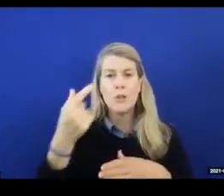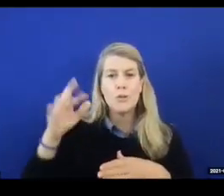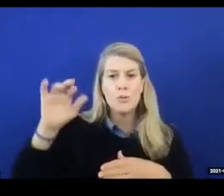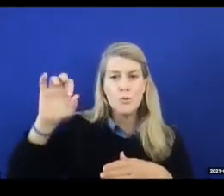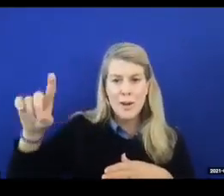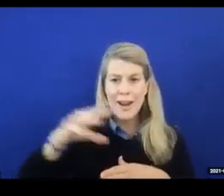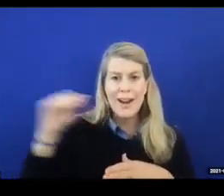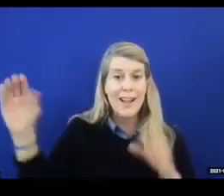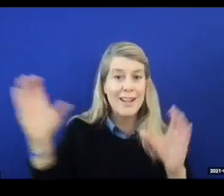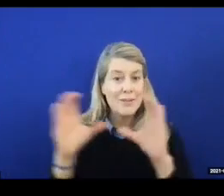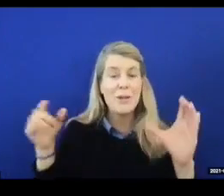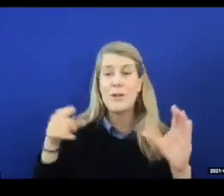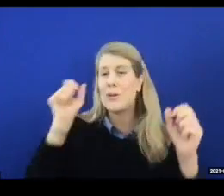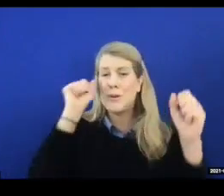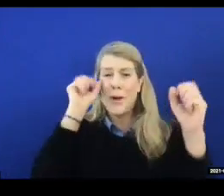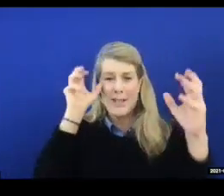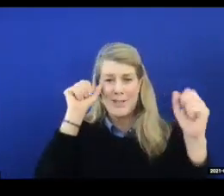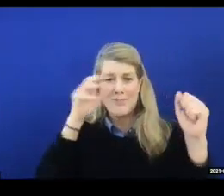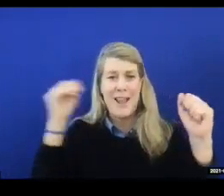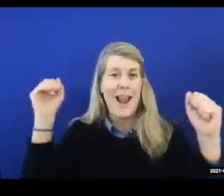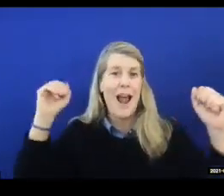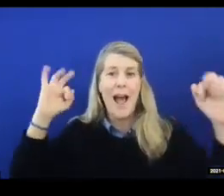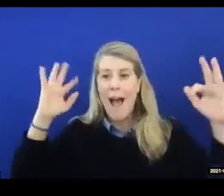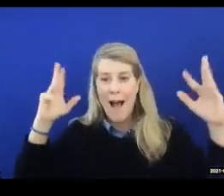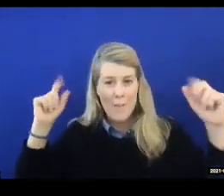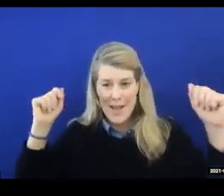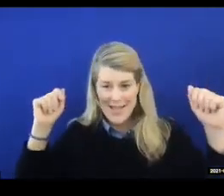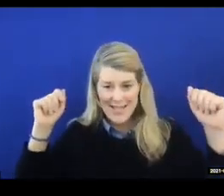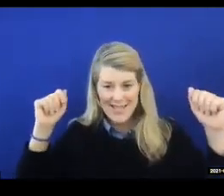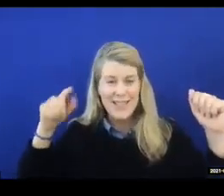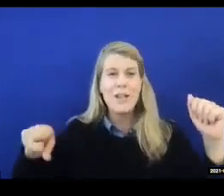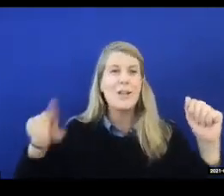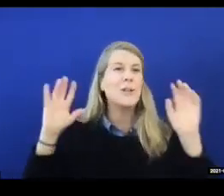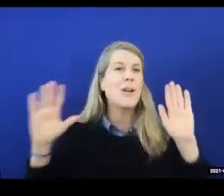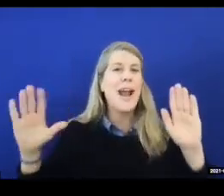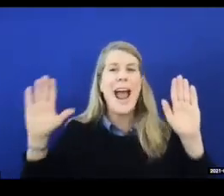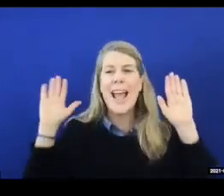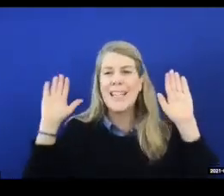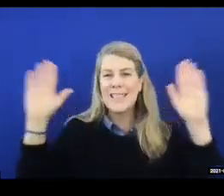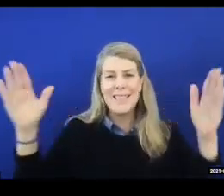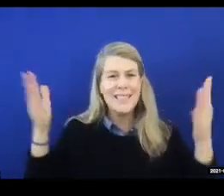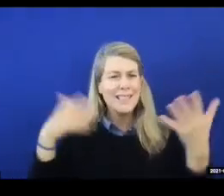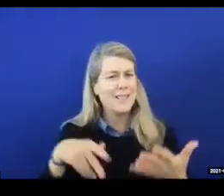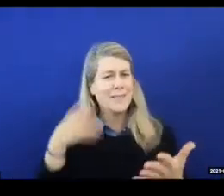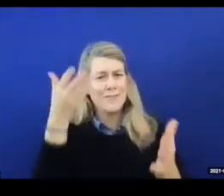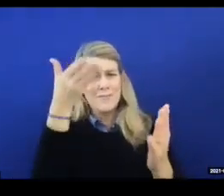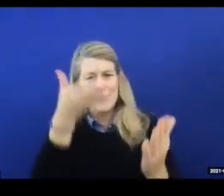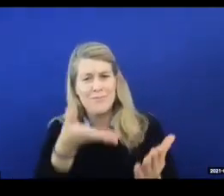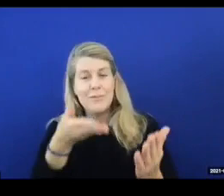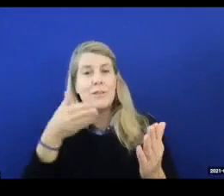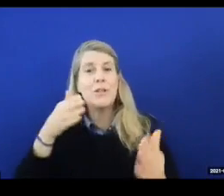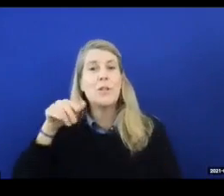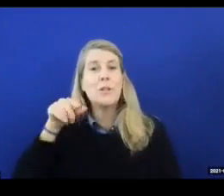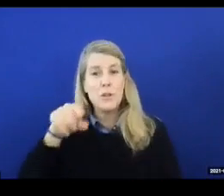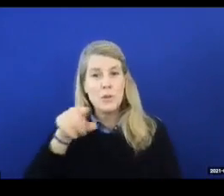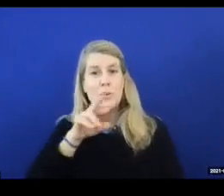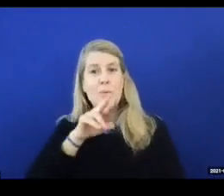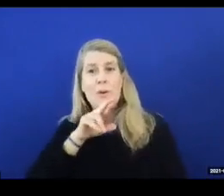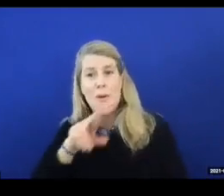are awesome and amazing. You are excellence in motion. You